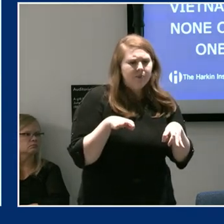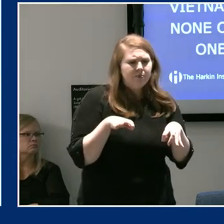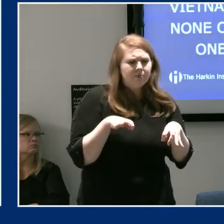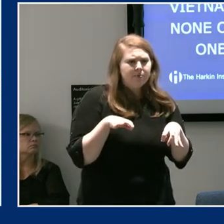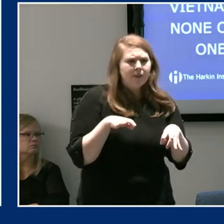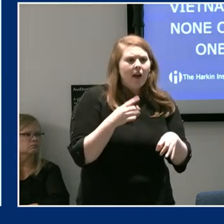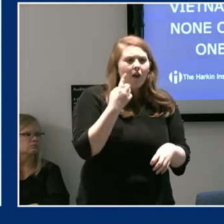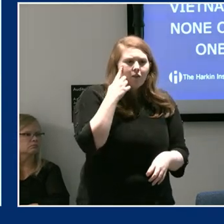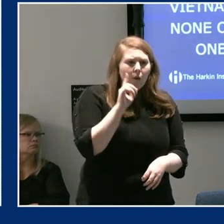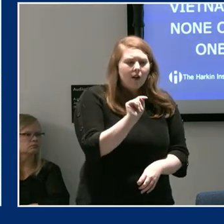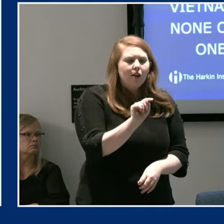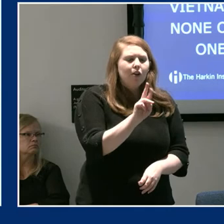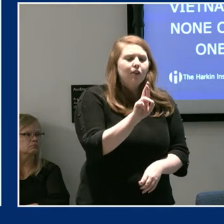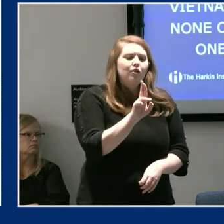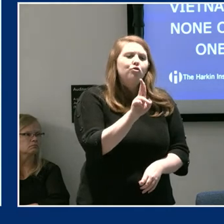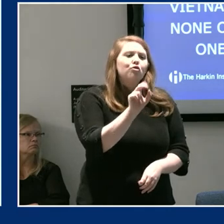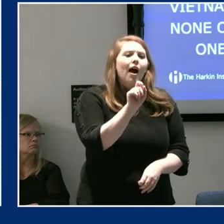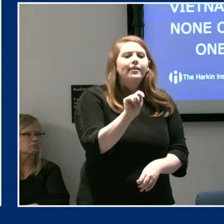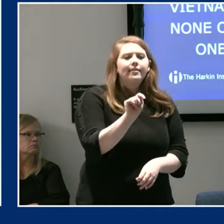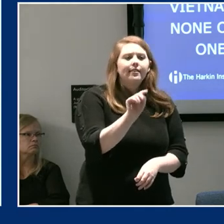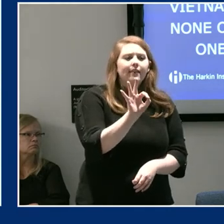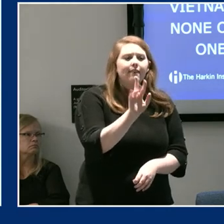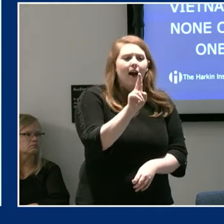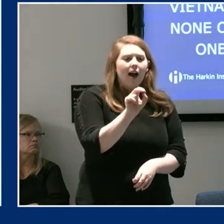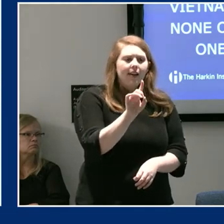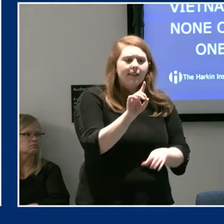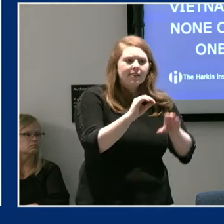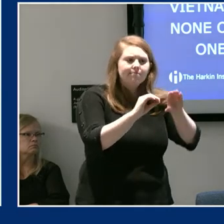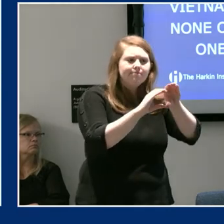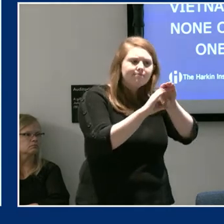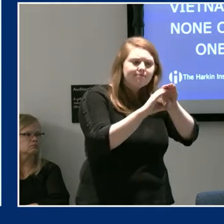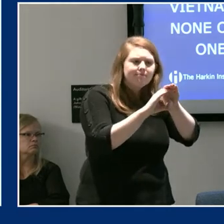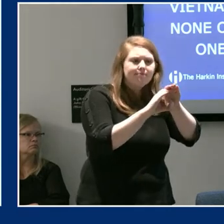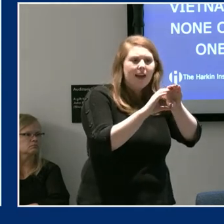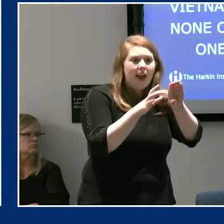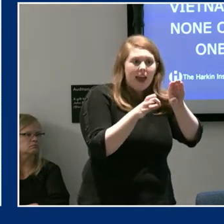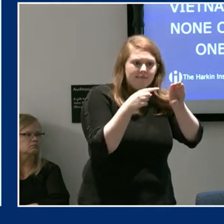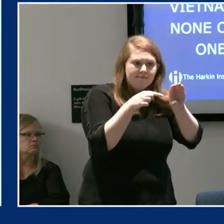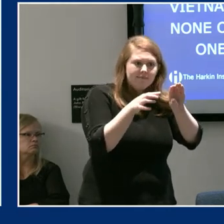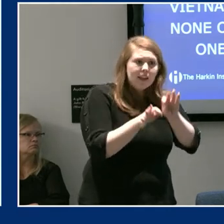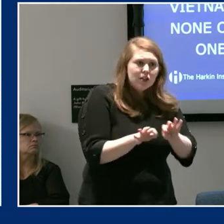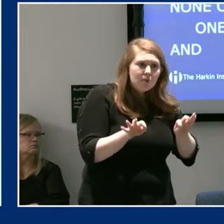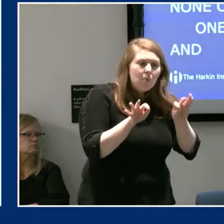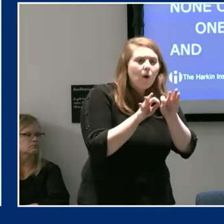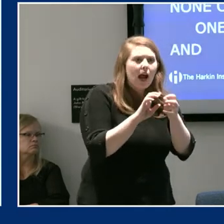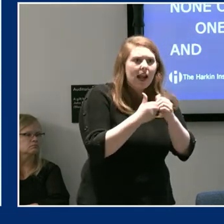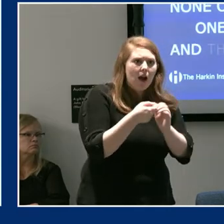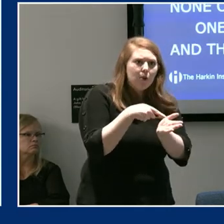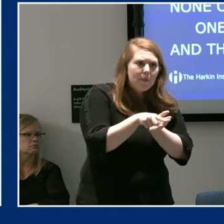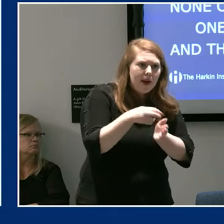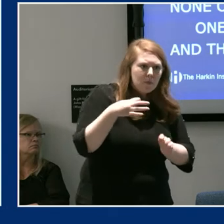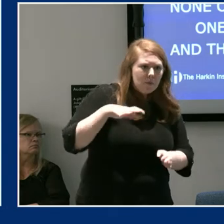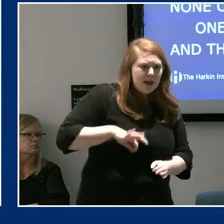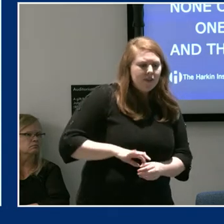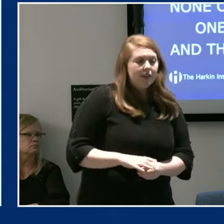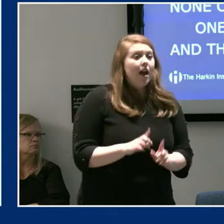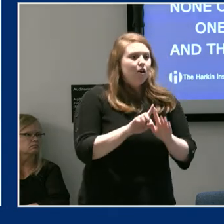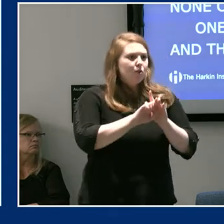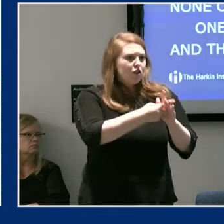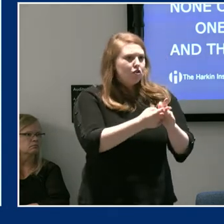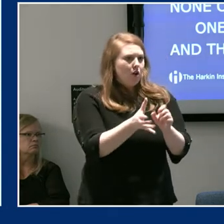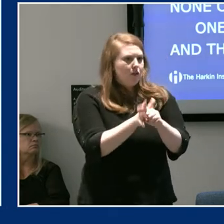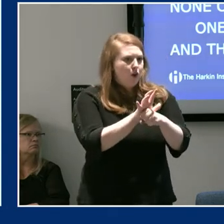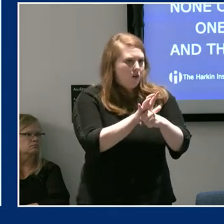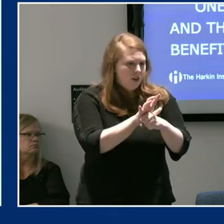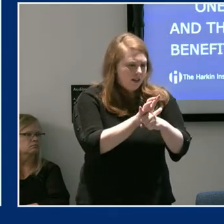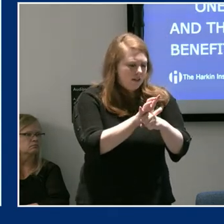the trust fund and the importance of the trust fund in paying benefits, at the beginning of the pandemic,